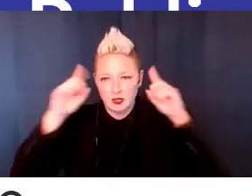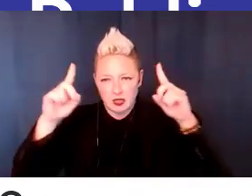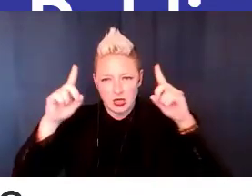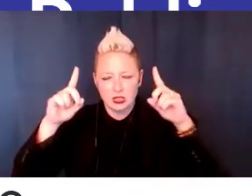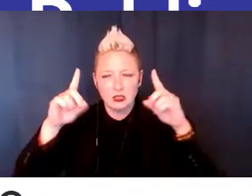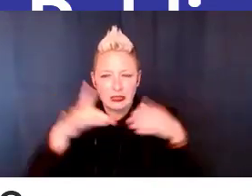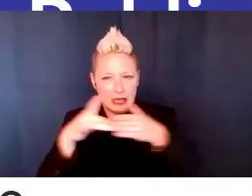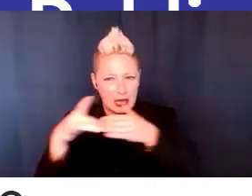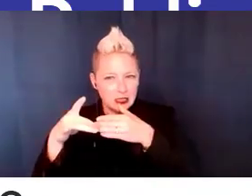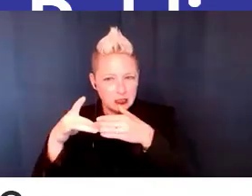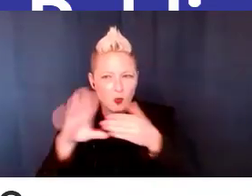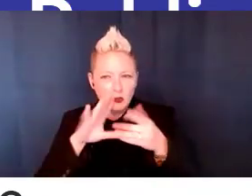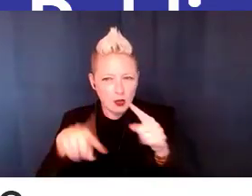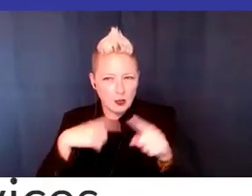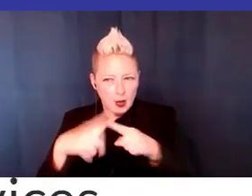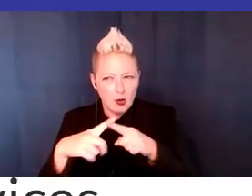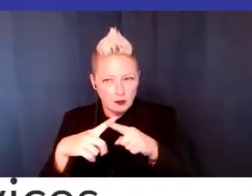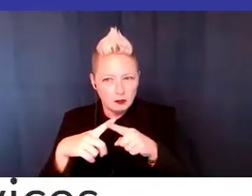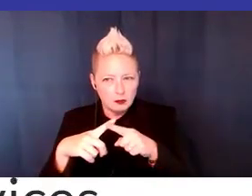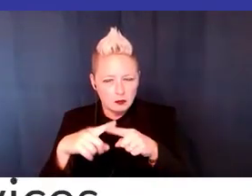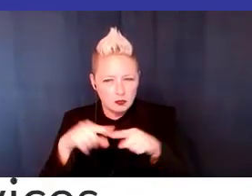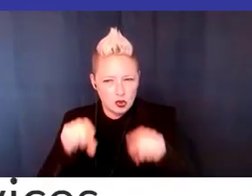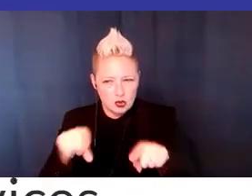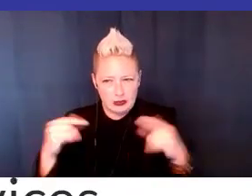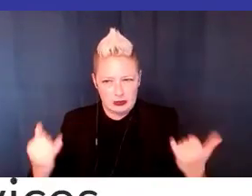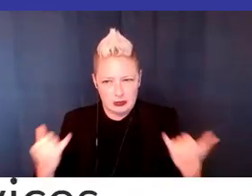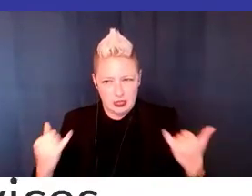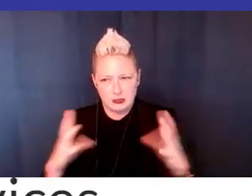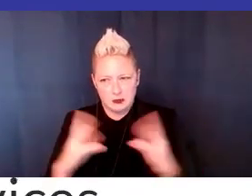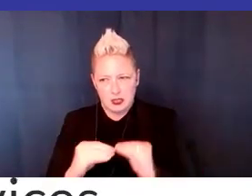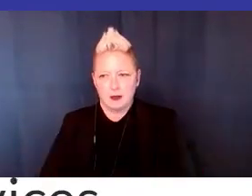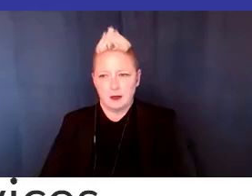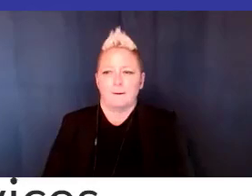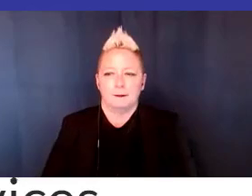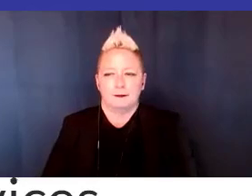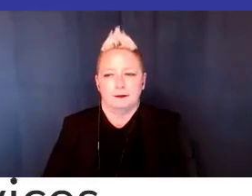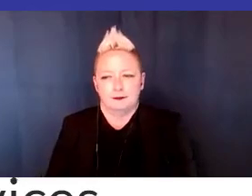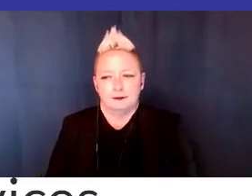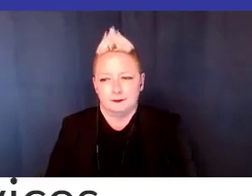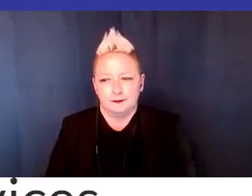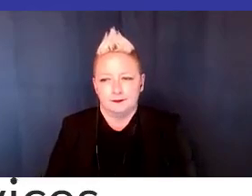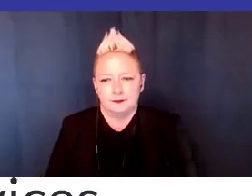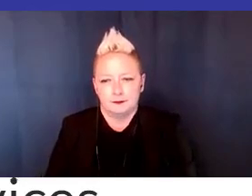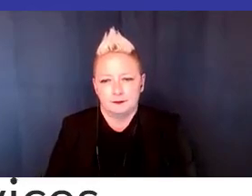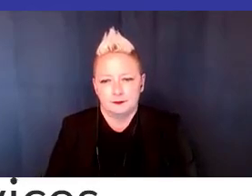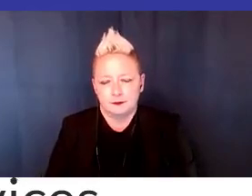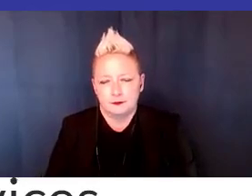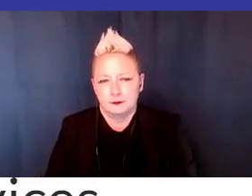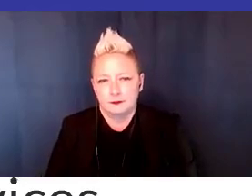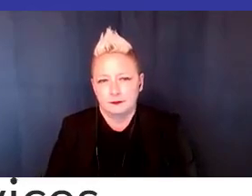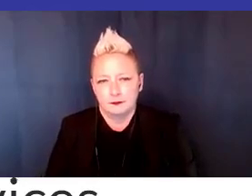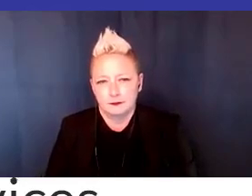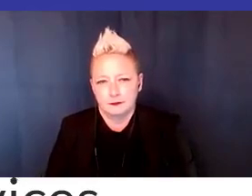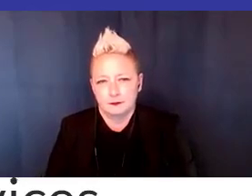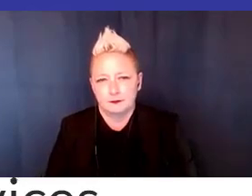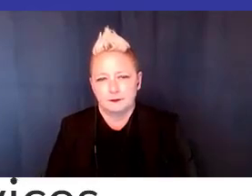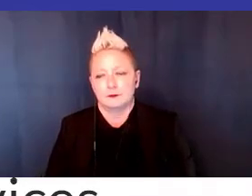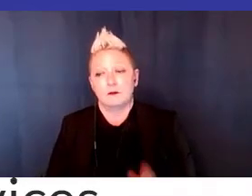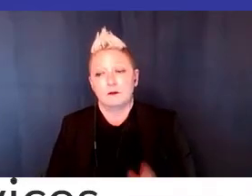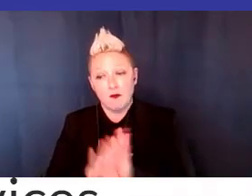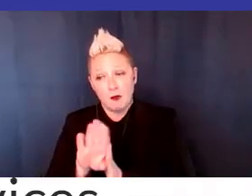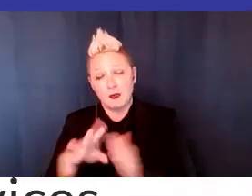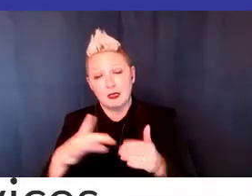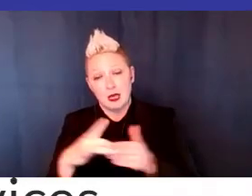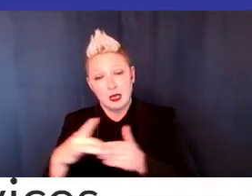going to start to tell you about during webinar 1 today. The development of the guidance related to conducting special ed